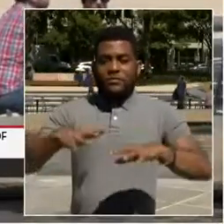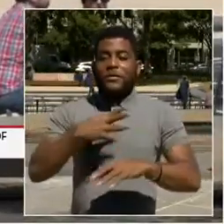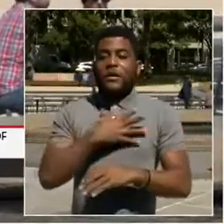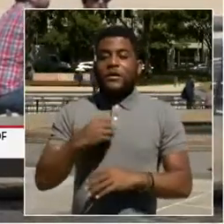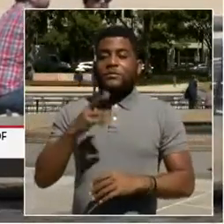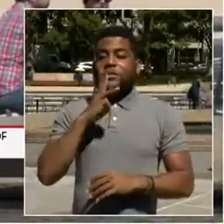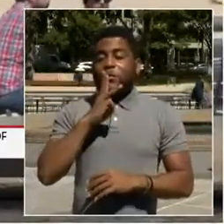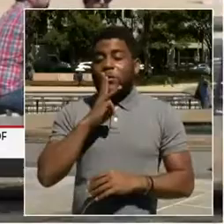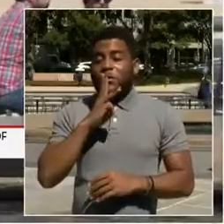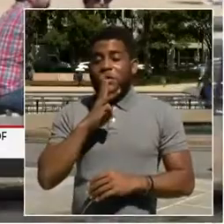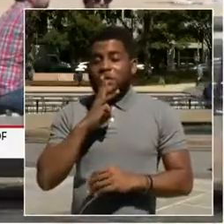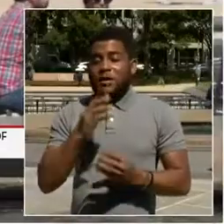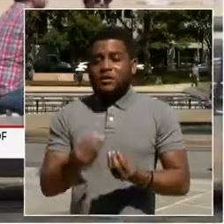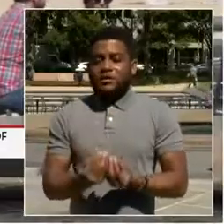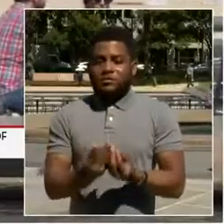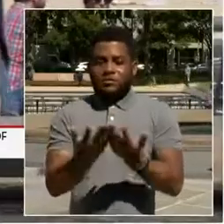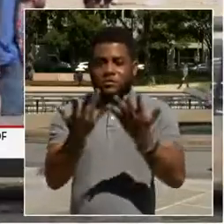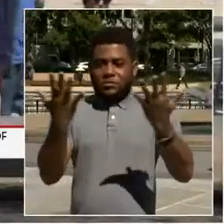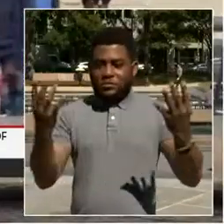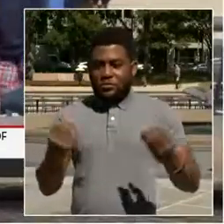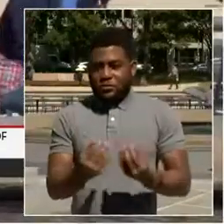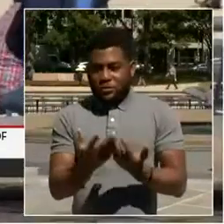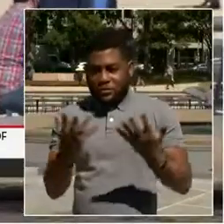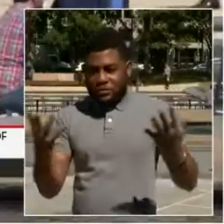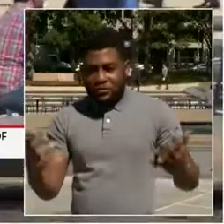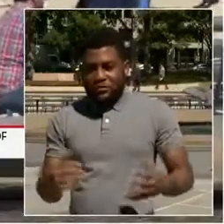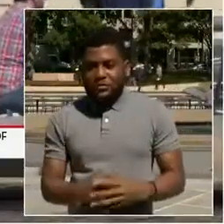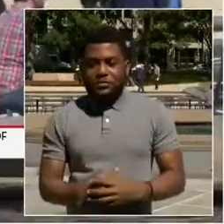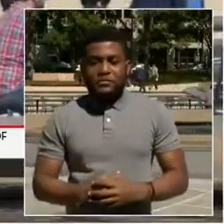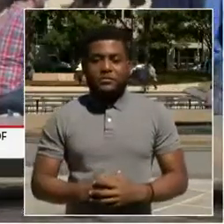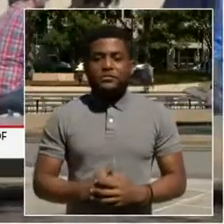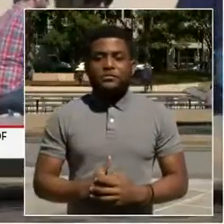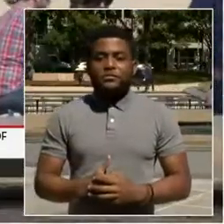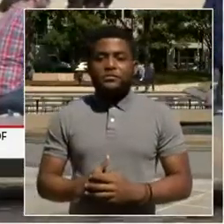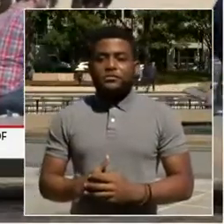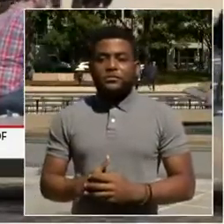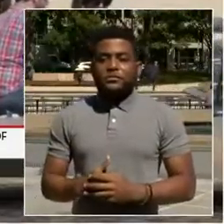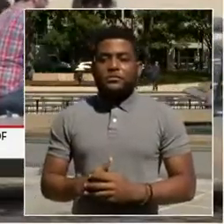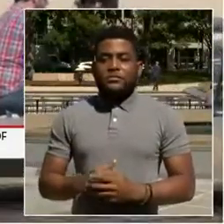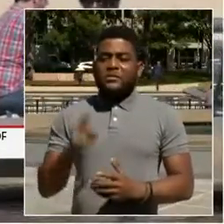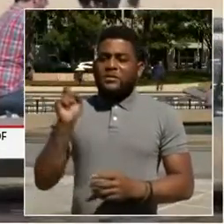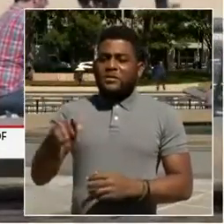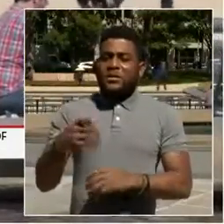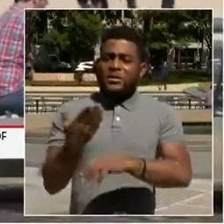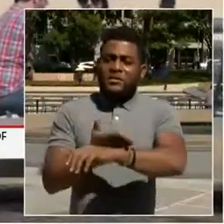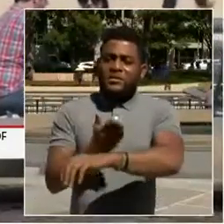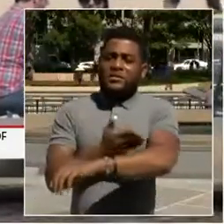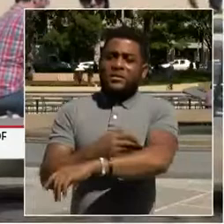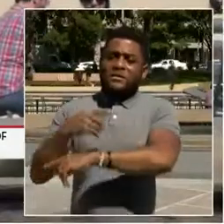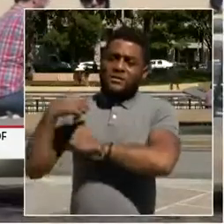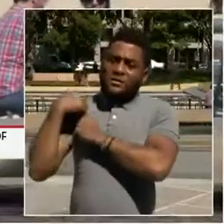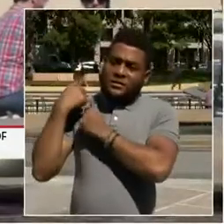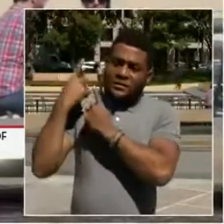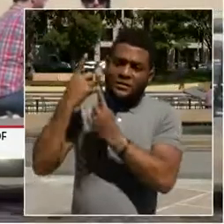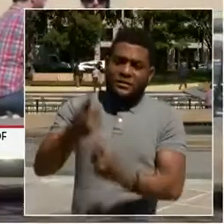A revitalization of our beloved park was long overdue, however. That is why